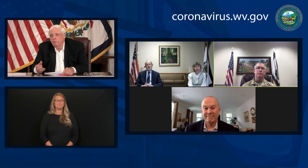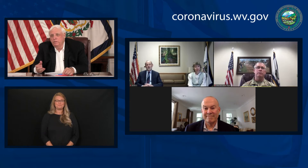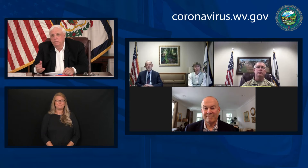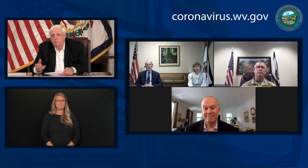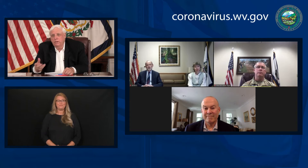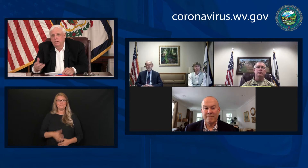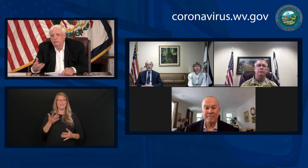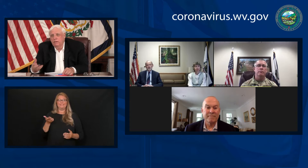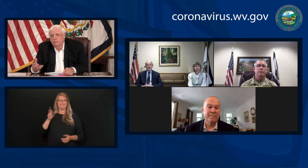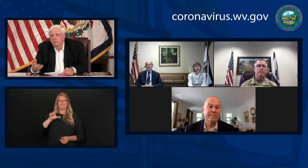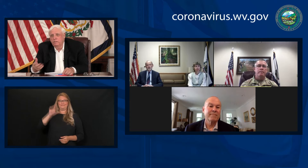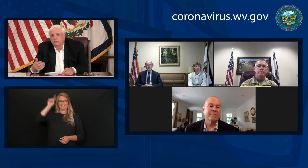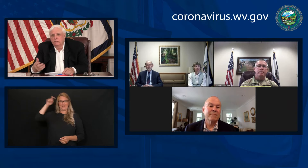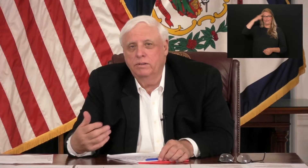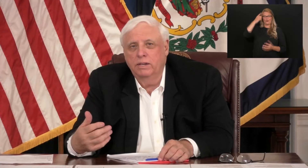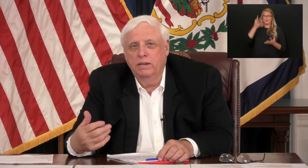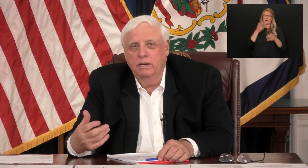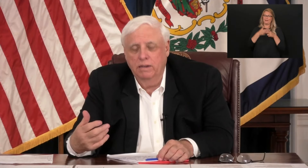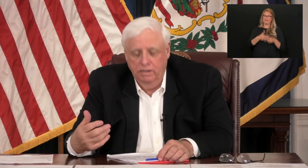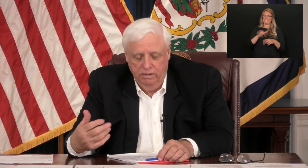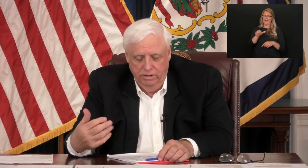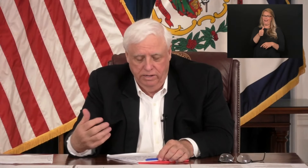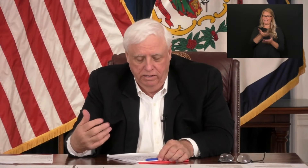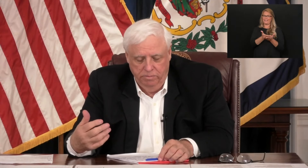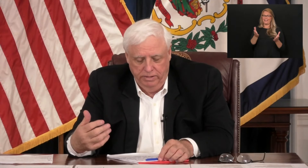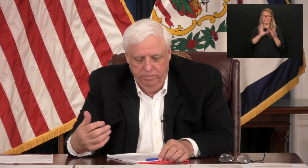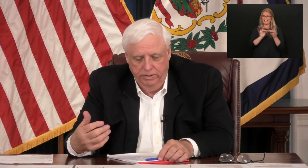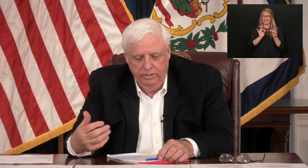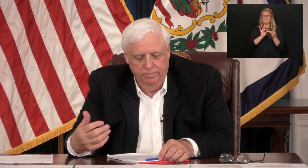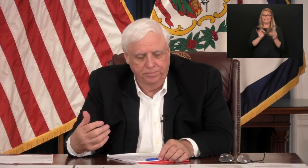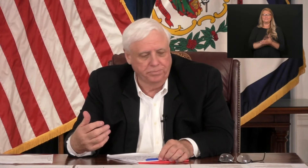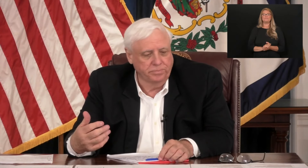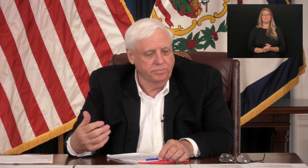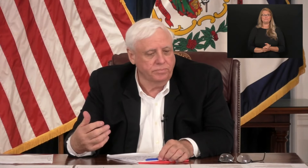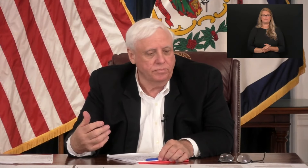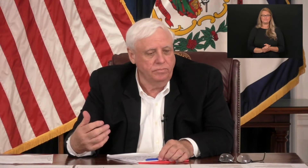Let me jump. I got to say this, okay? You got to come back to me.